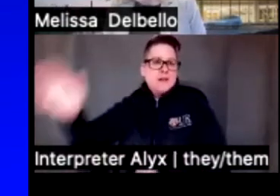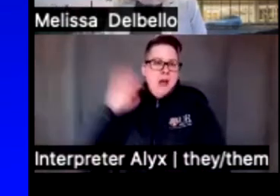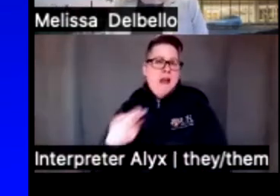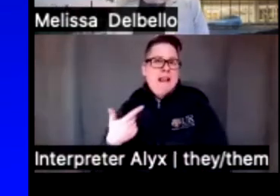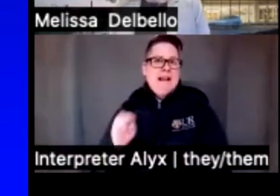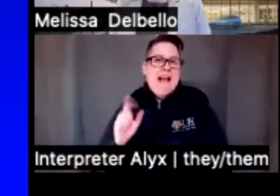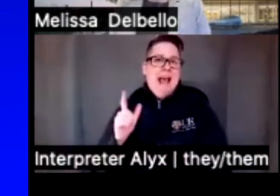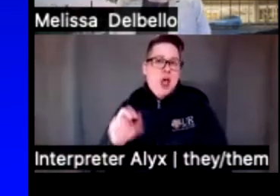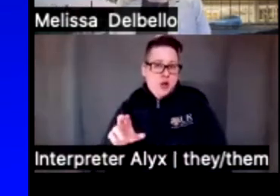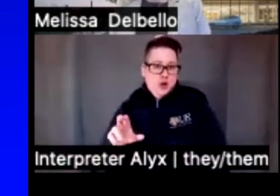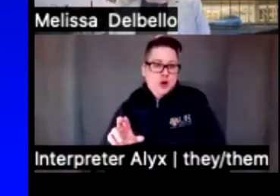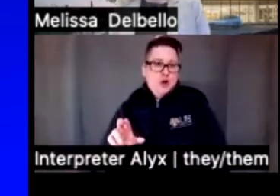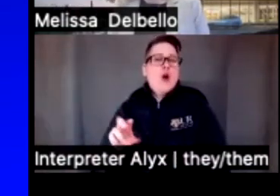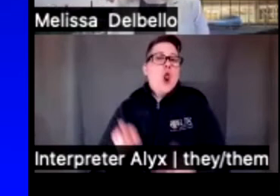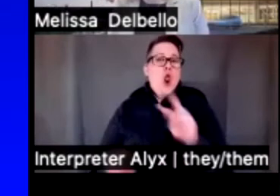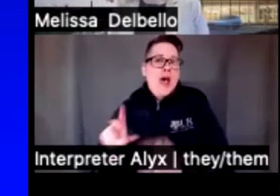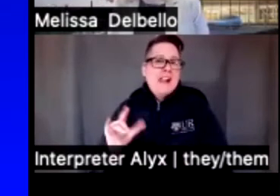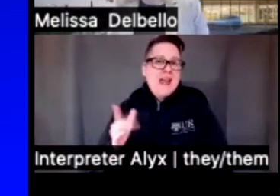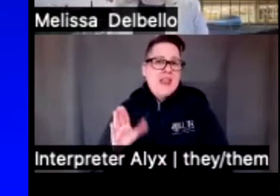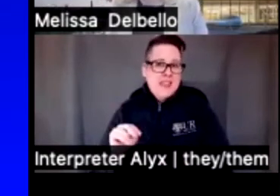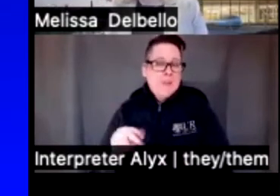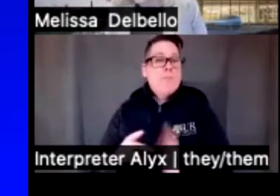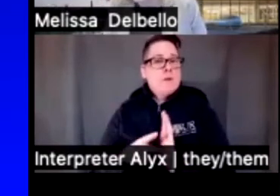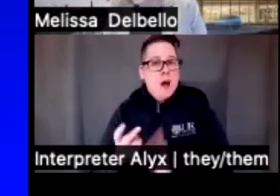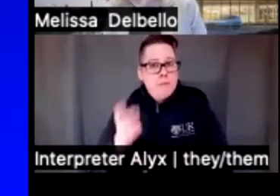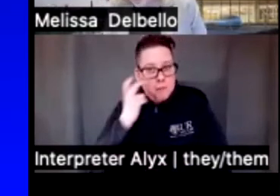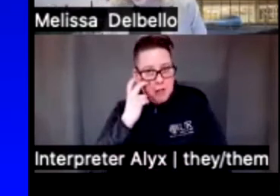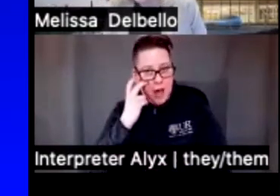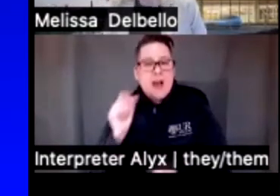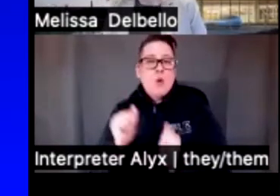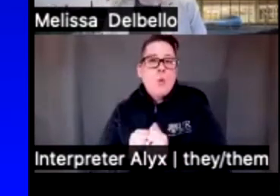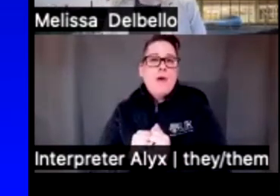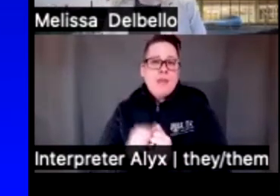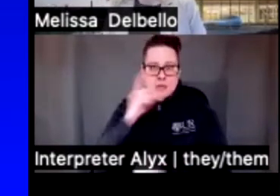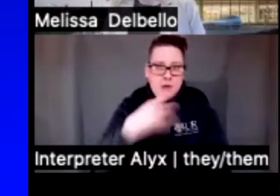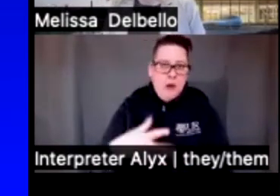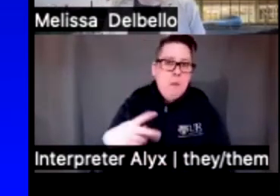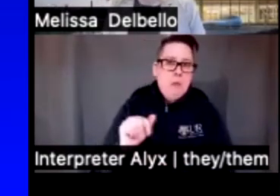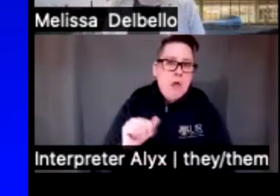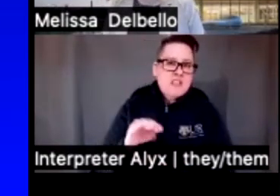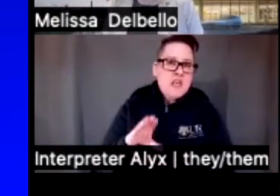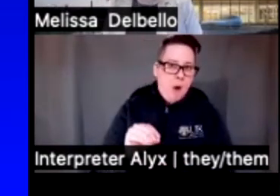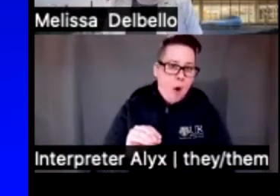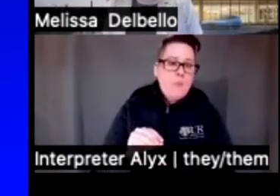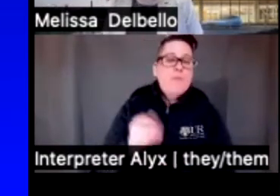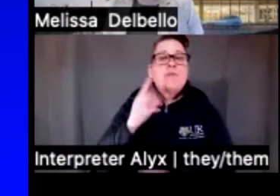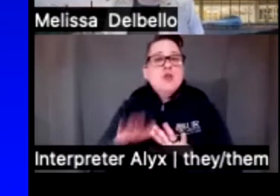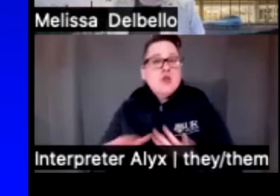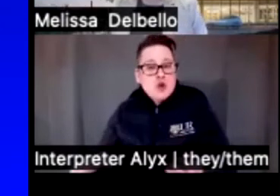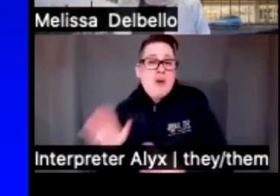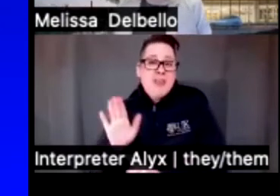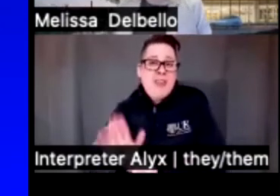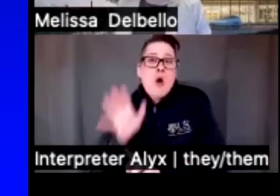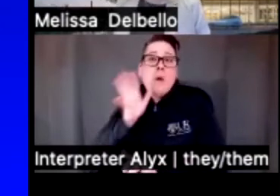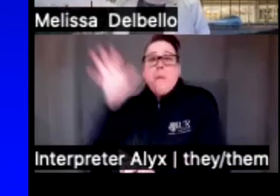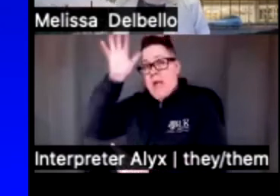did looking at lithium, and it was a double-blind placebo-controlled study in children who had parents with bipolar disorder who